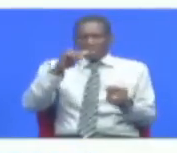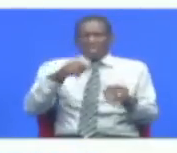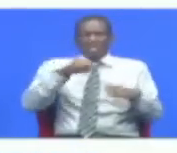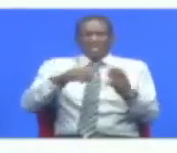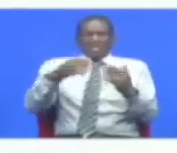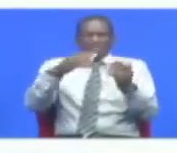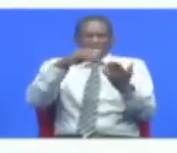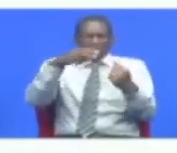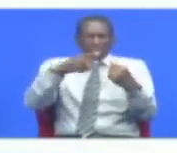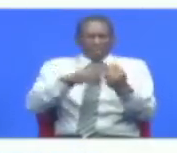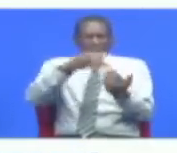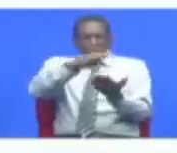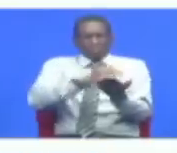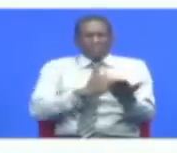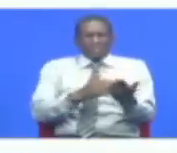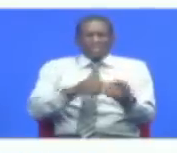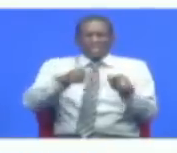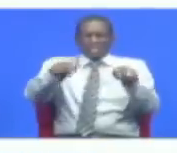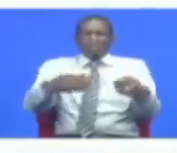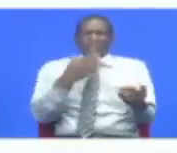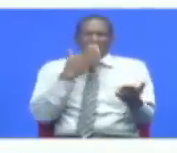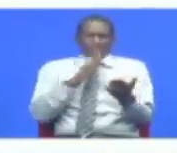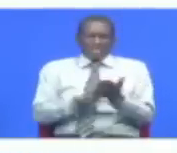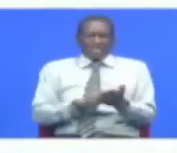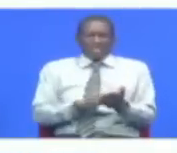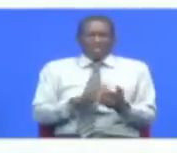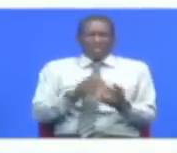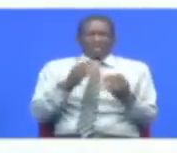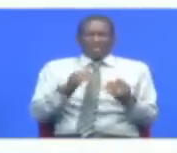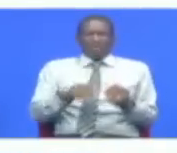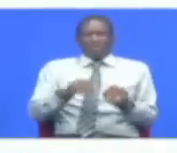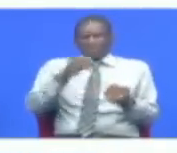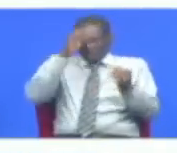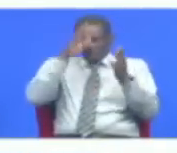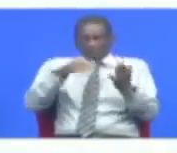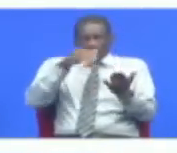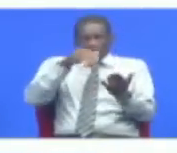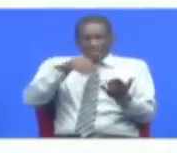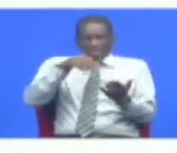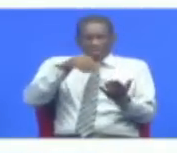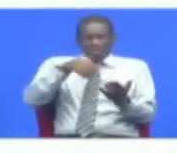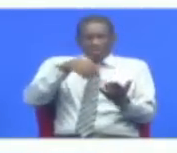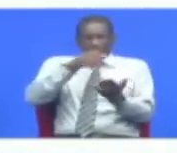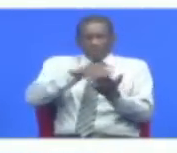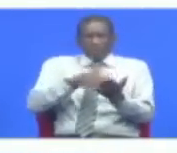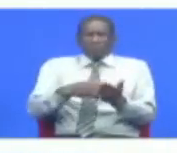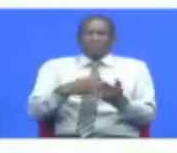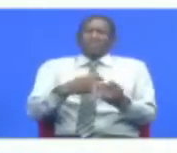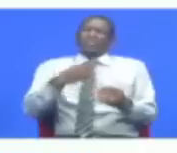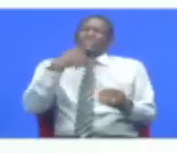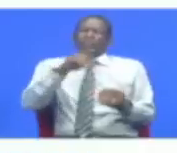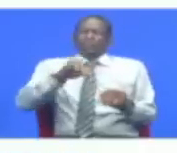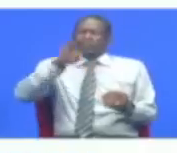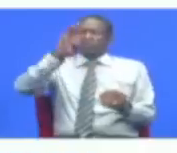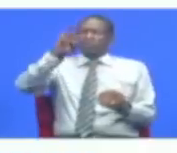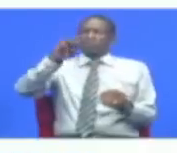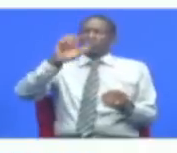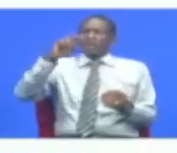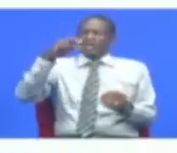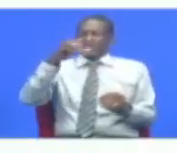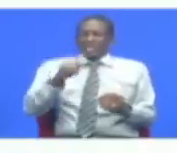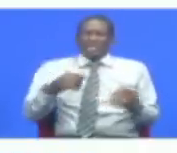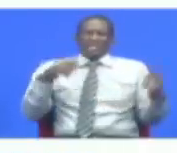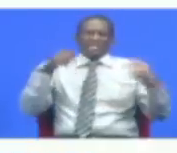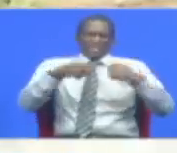NTV, the former government spokesman had given Mwangi up until 5 p.m. to retract his statements and issue a